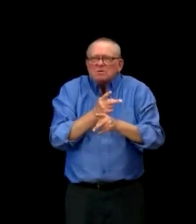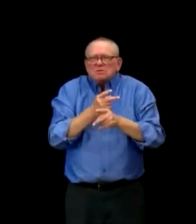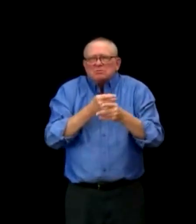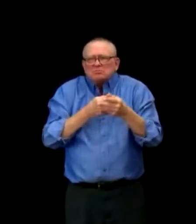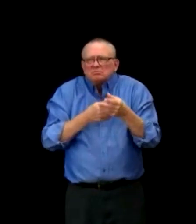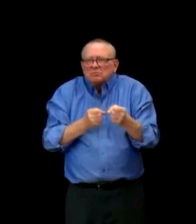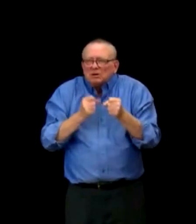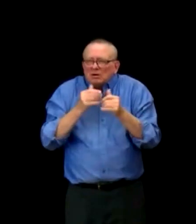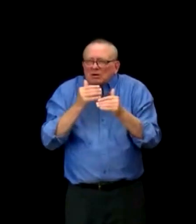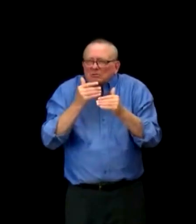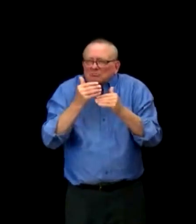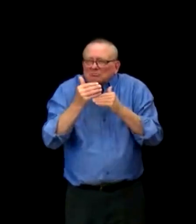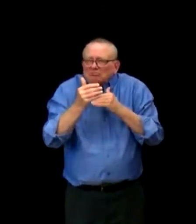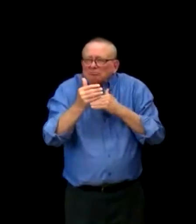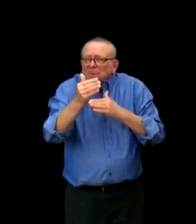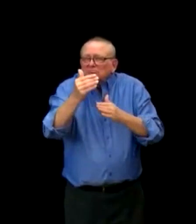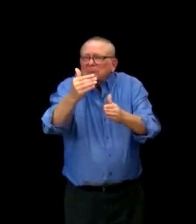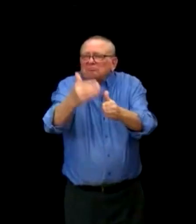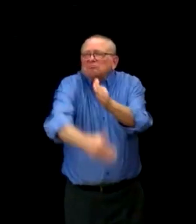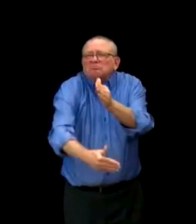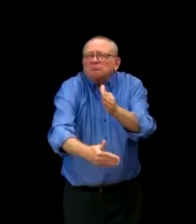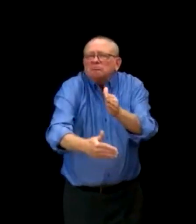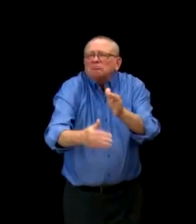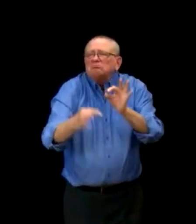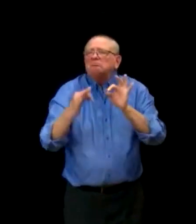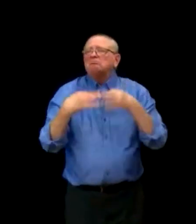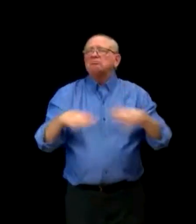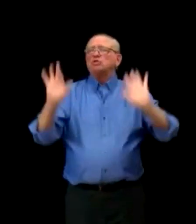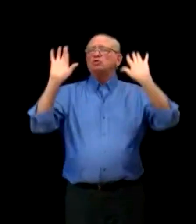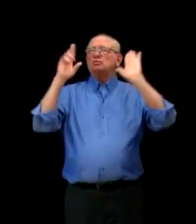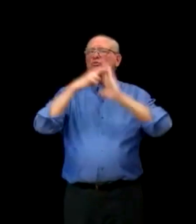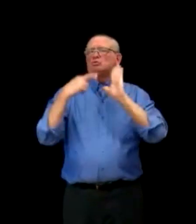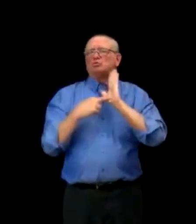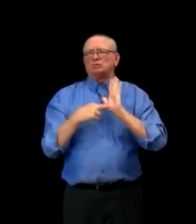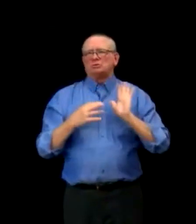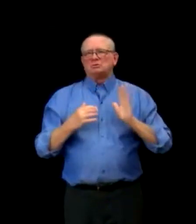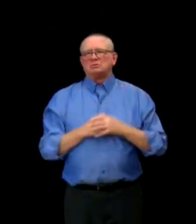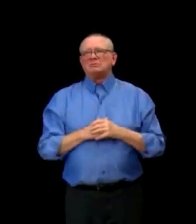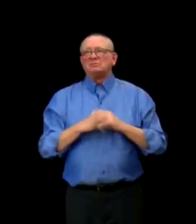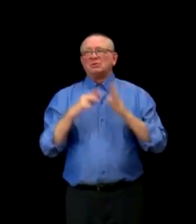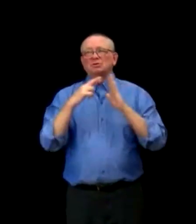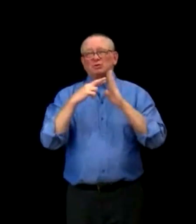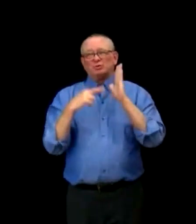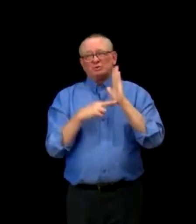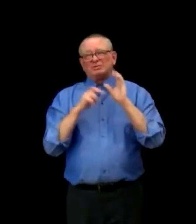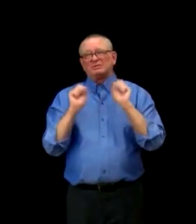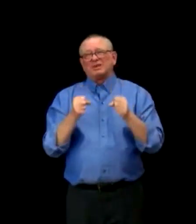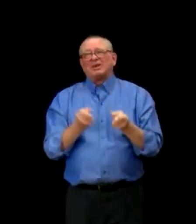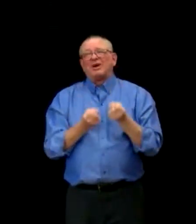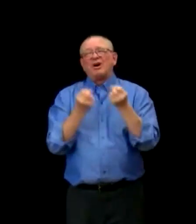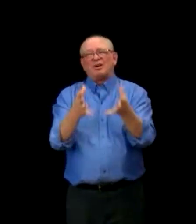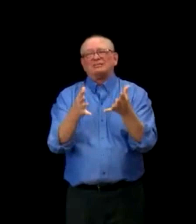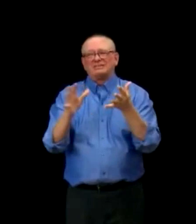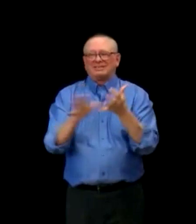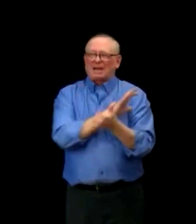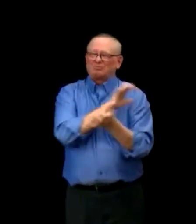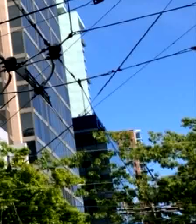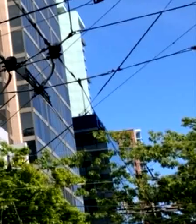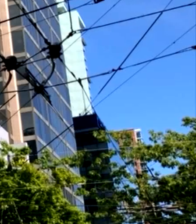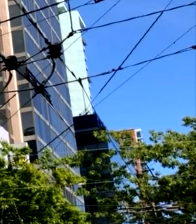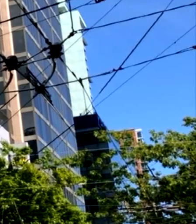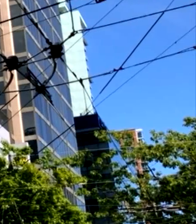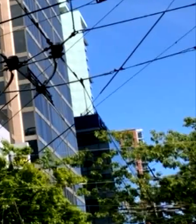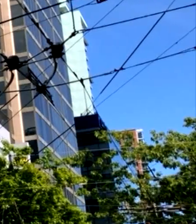to restrictive measures and that the damage that they impose, I want to be clear. None of this is an end to